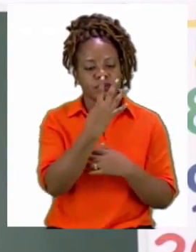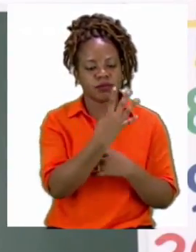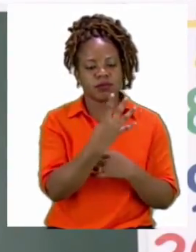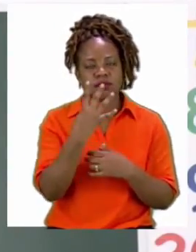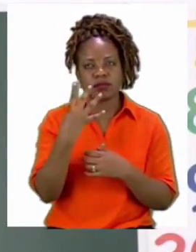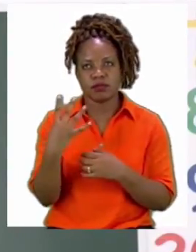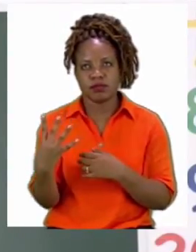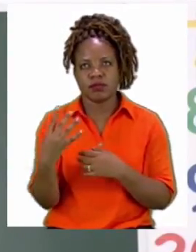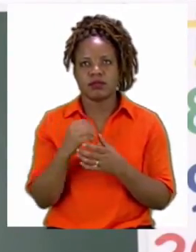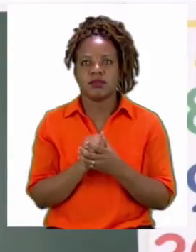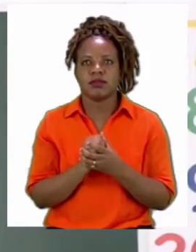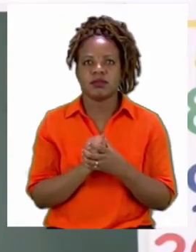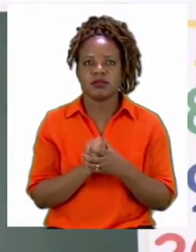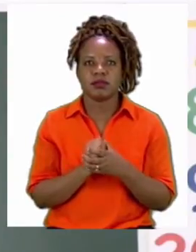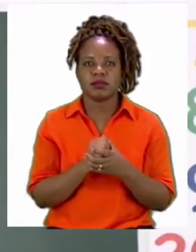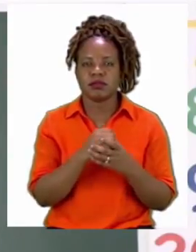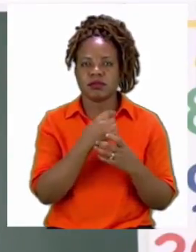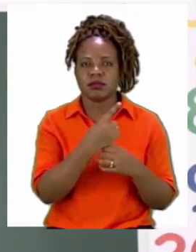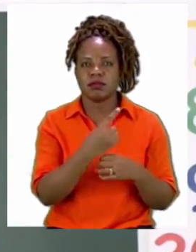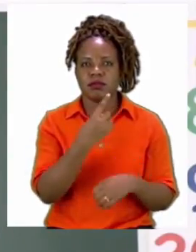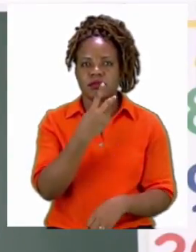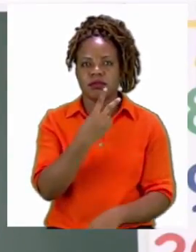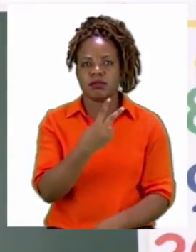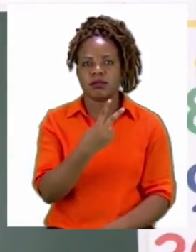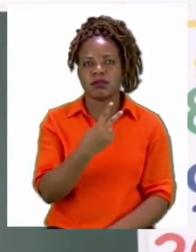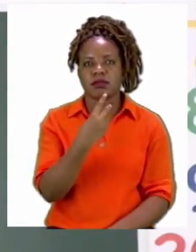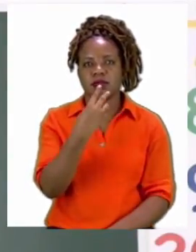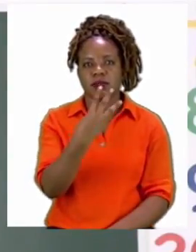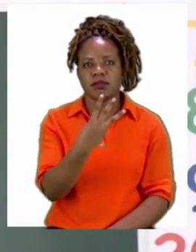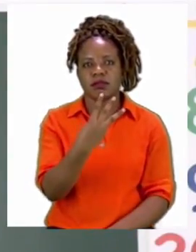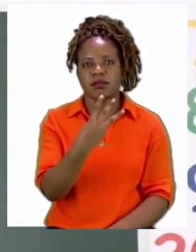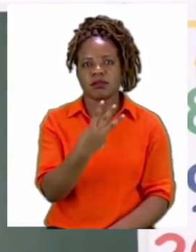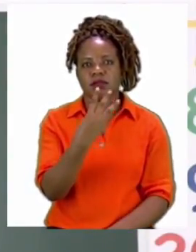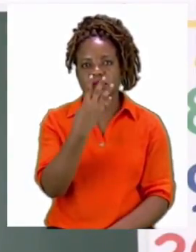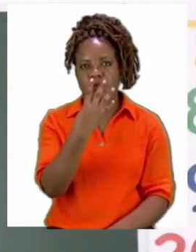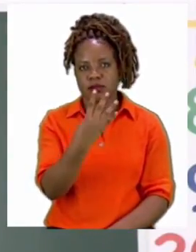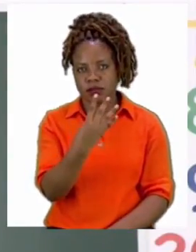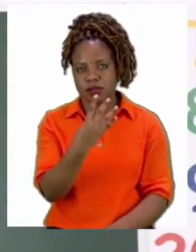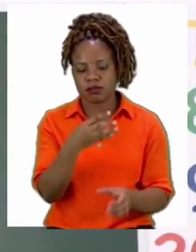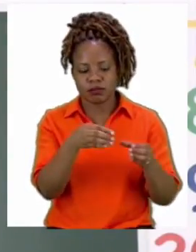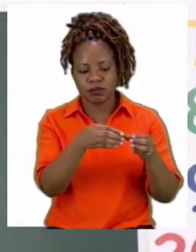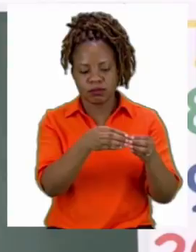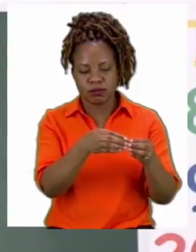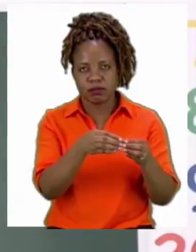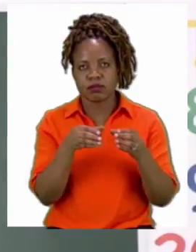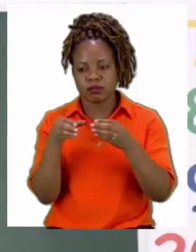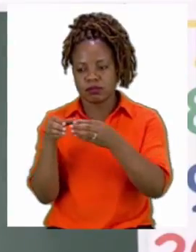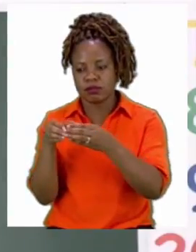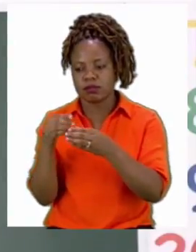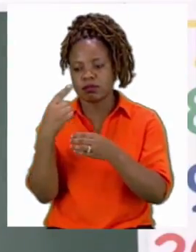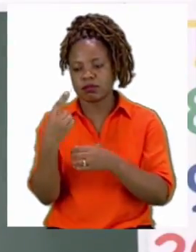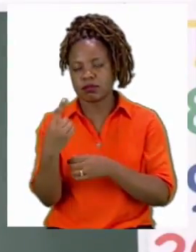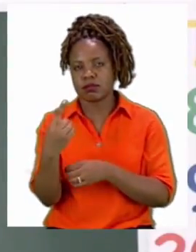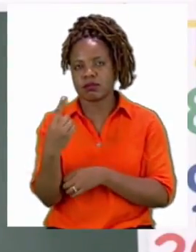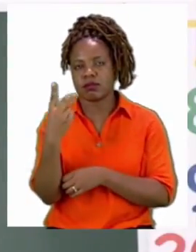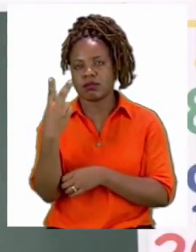we ready? 1, 2, 3, 4.